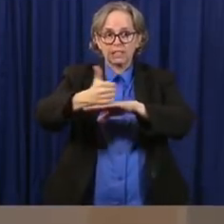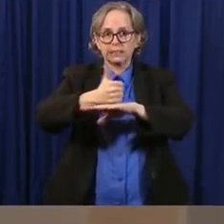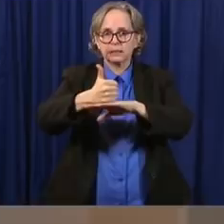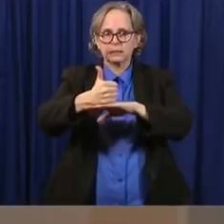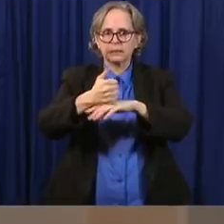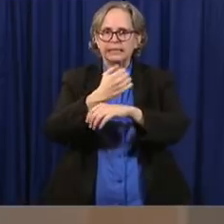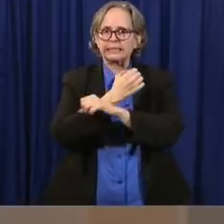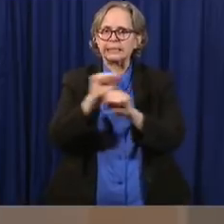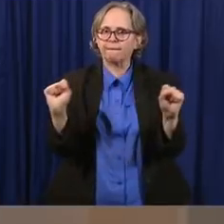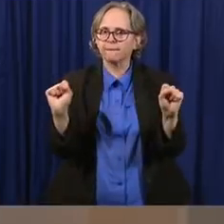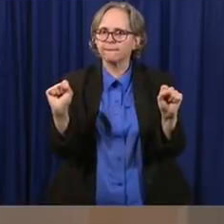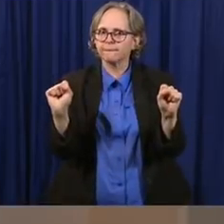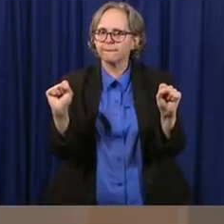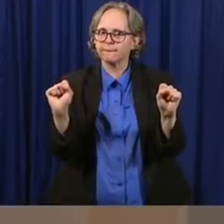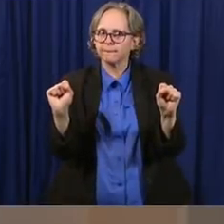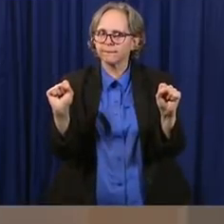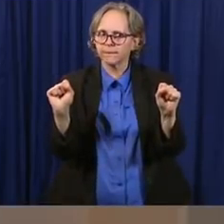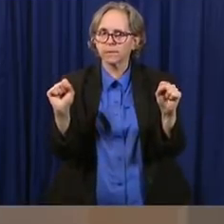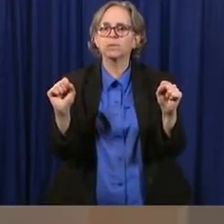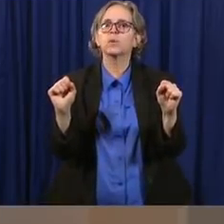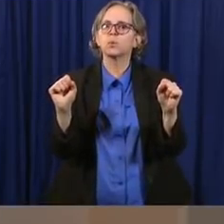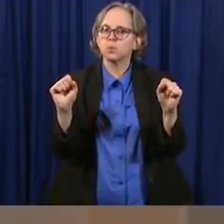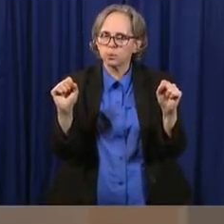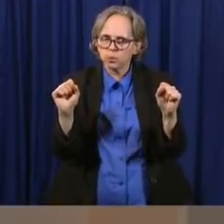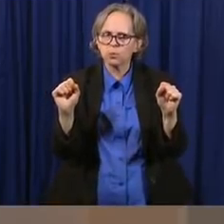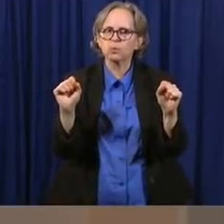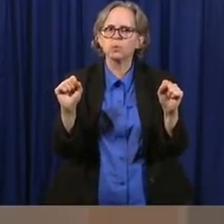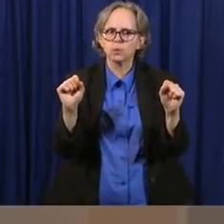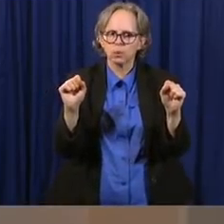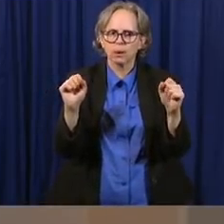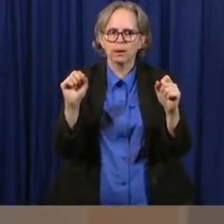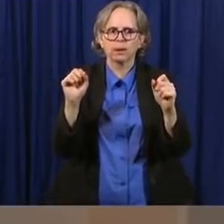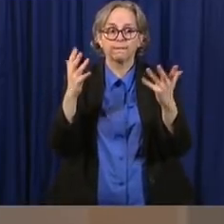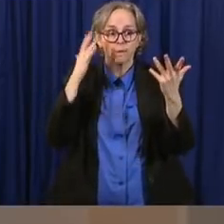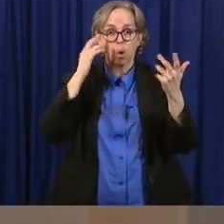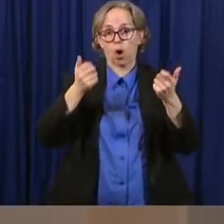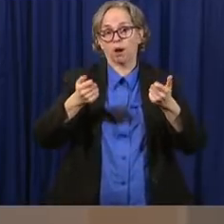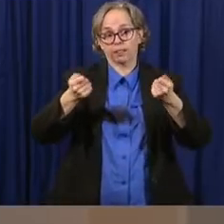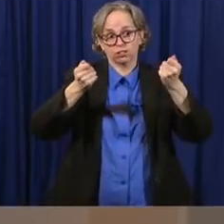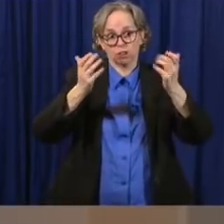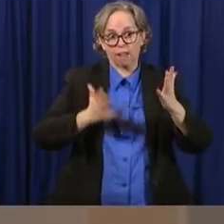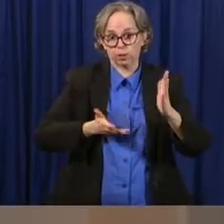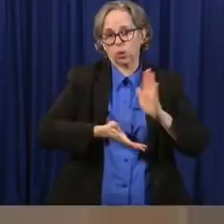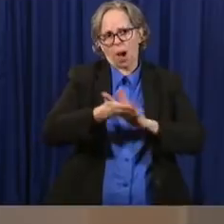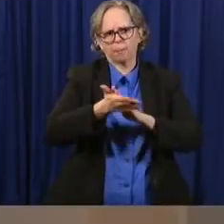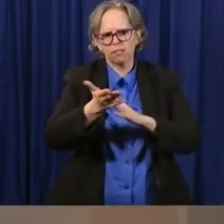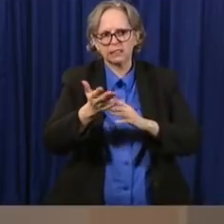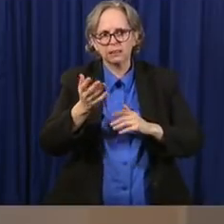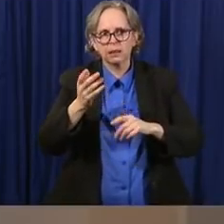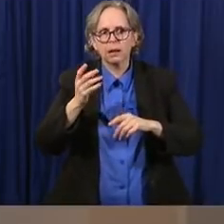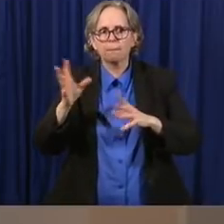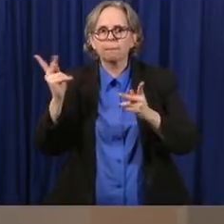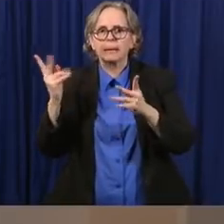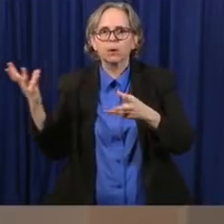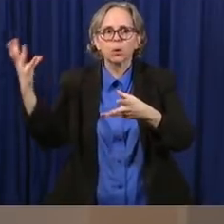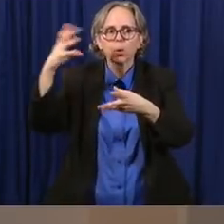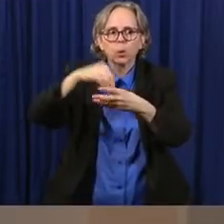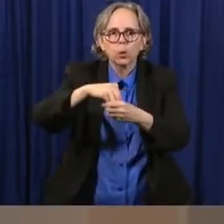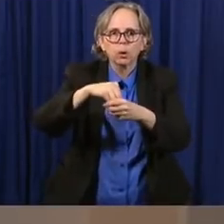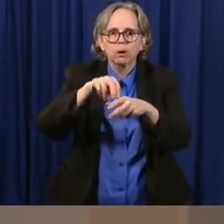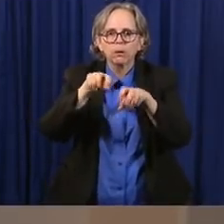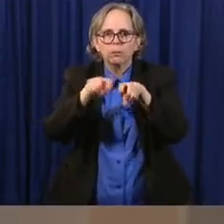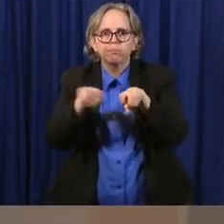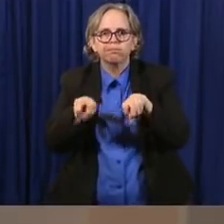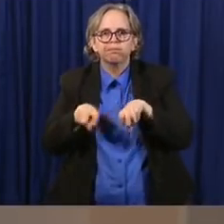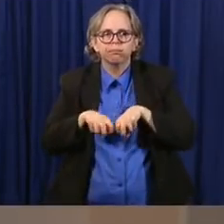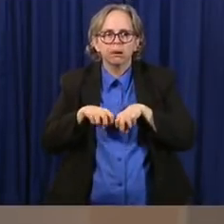could be for the people operating the transit authority, for the people who are riding on